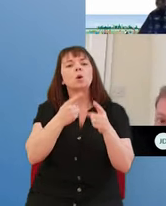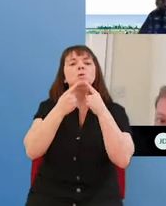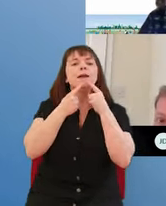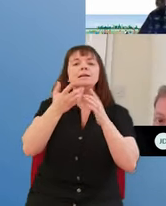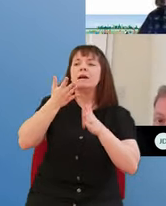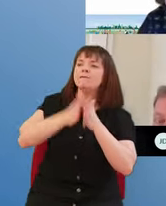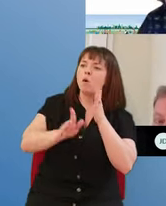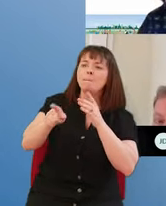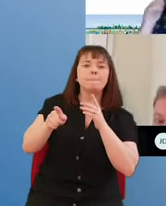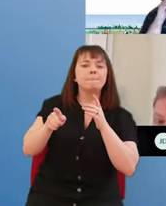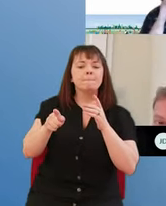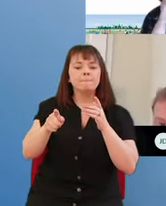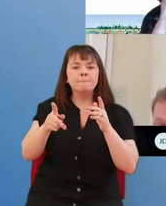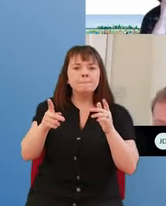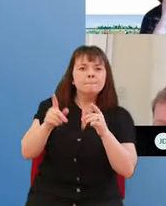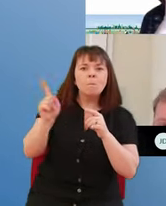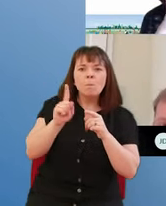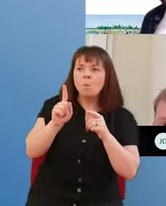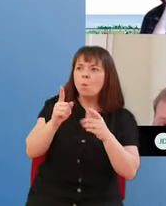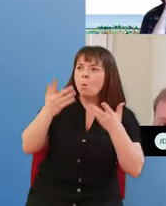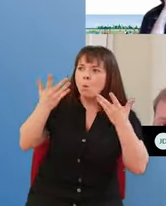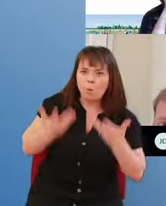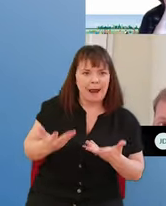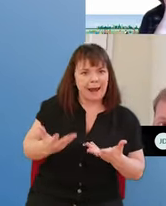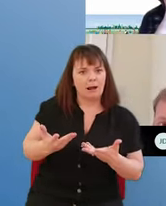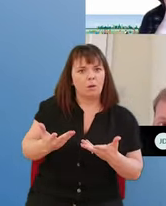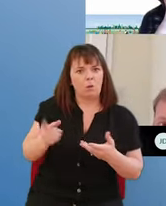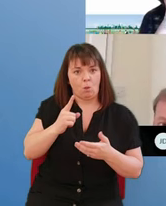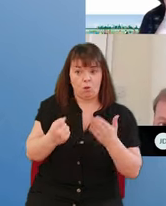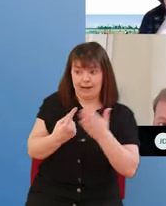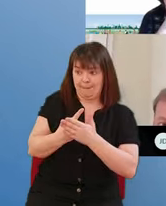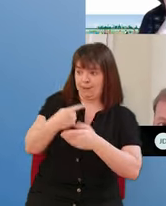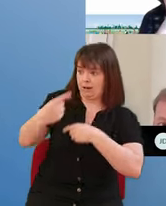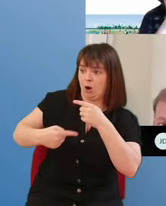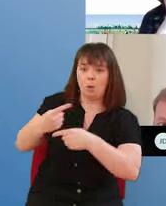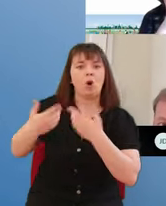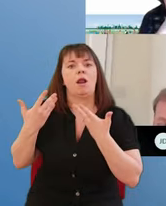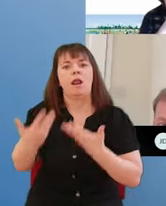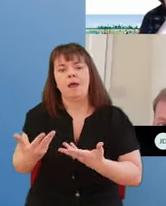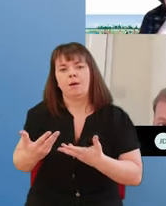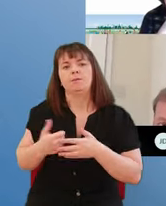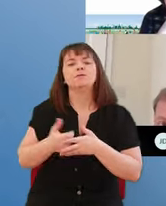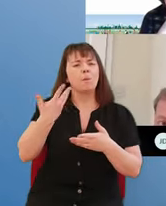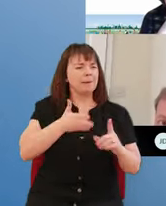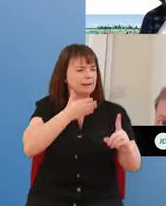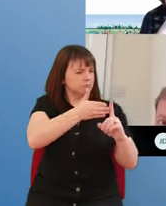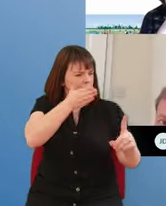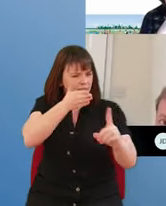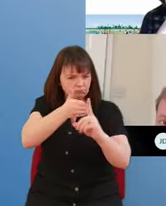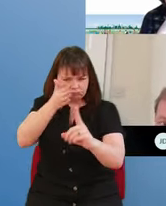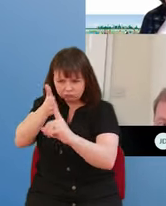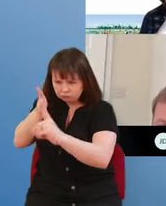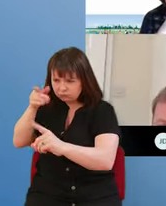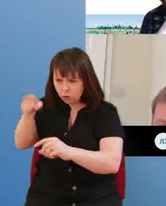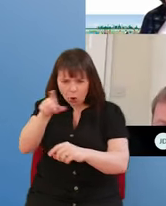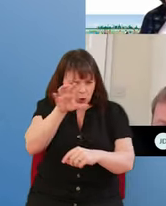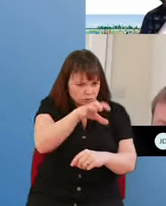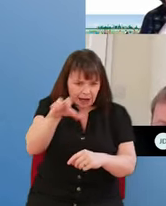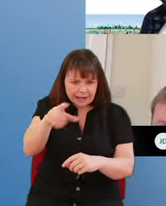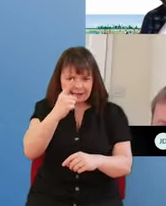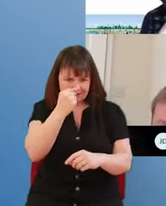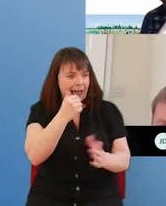we can support in order to help restore and actually build